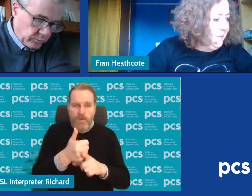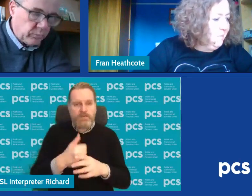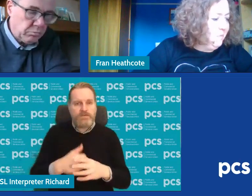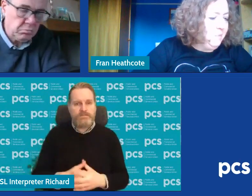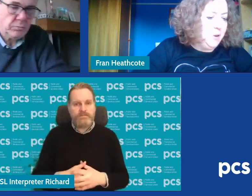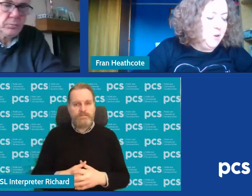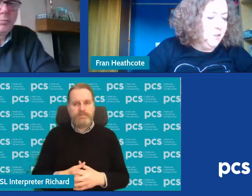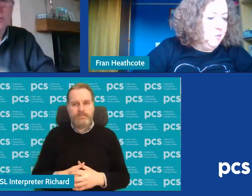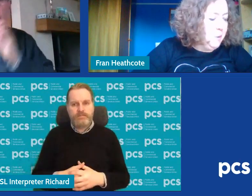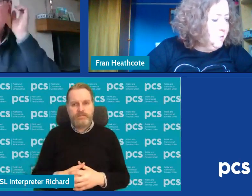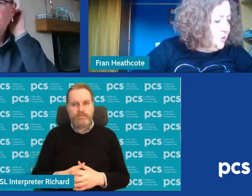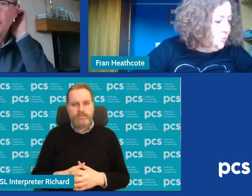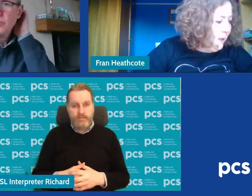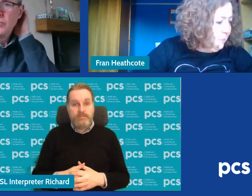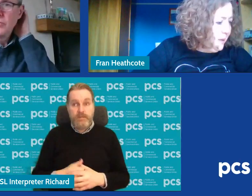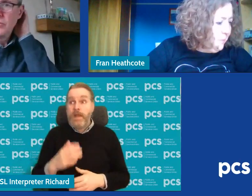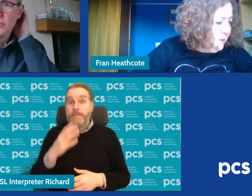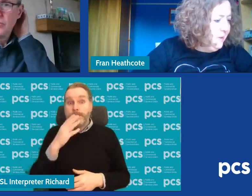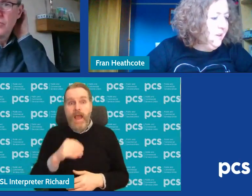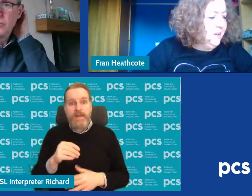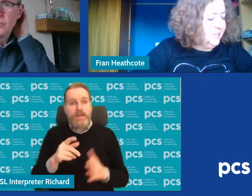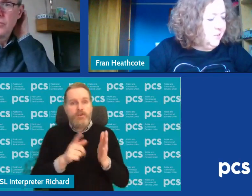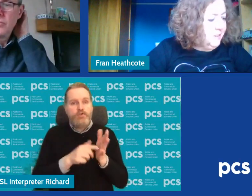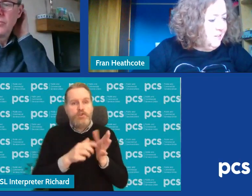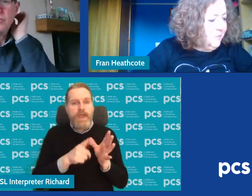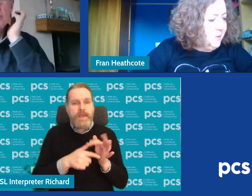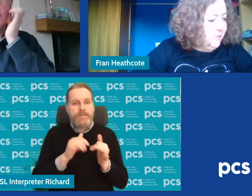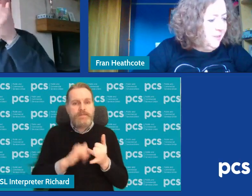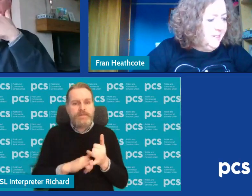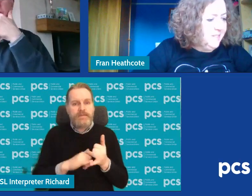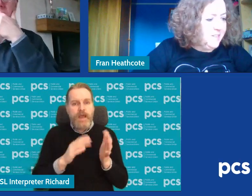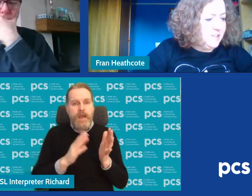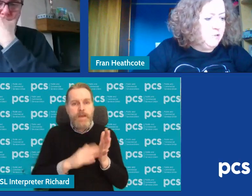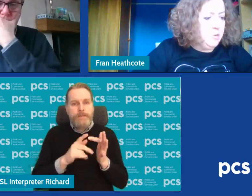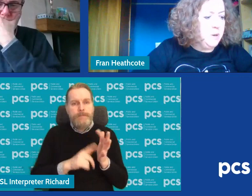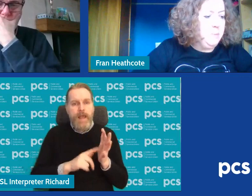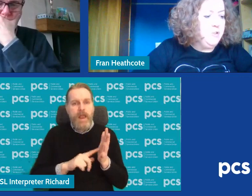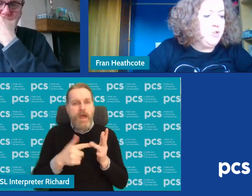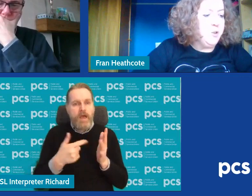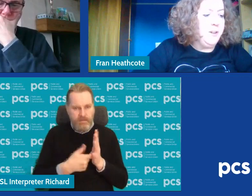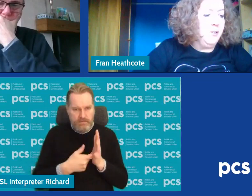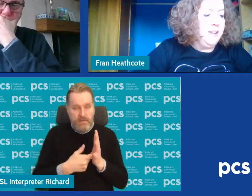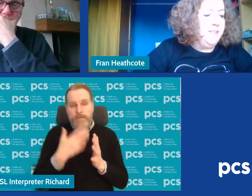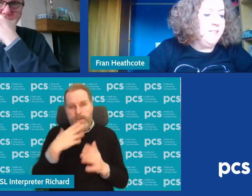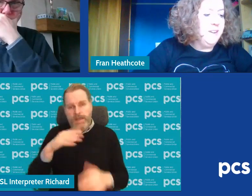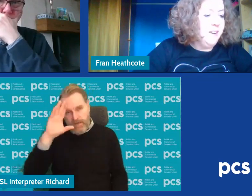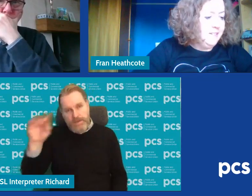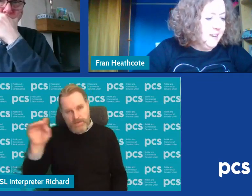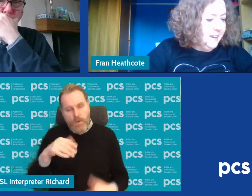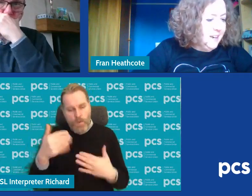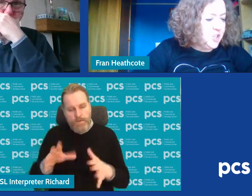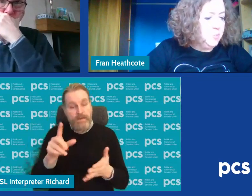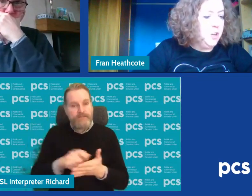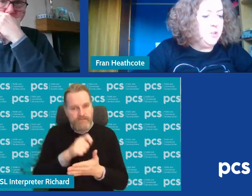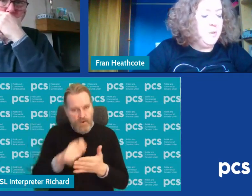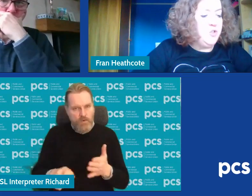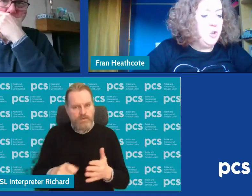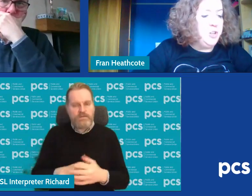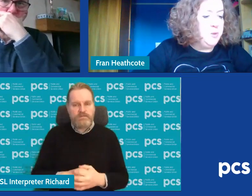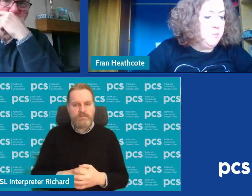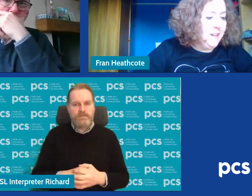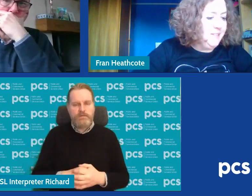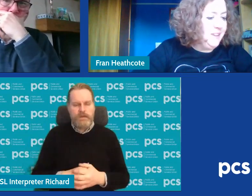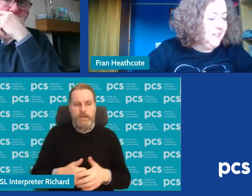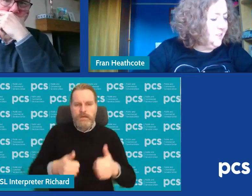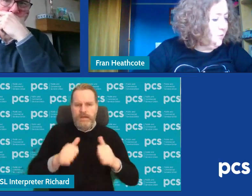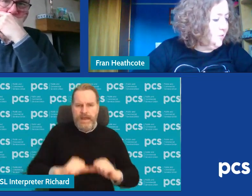so that you can mark off that you've posted your ballot paper. Solidarity from the Defence Sector Group, hoping to join colleagues taking action once we have joined